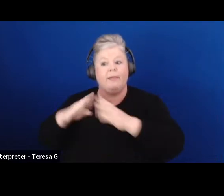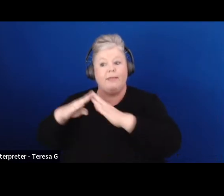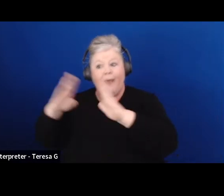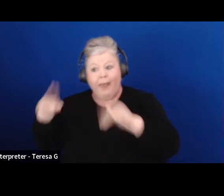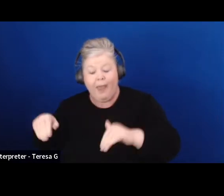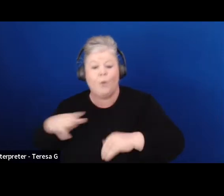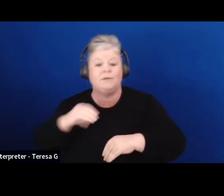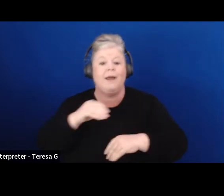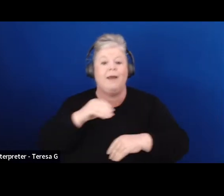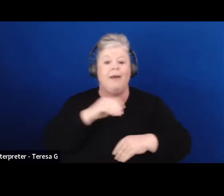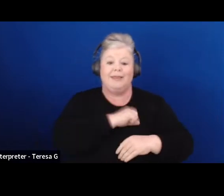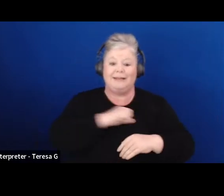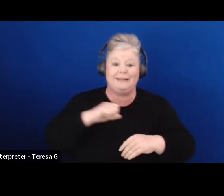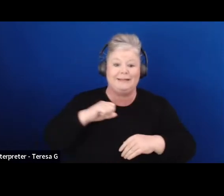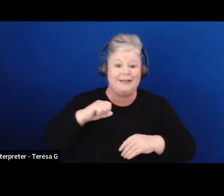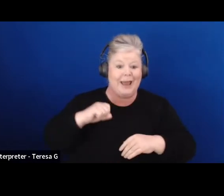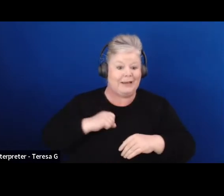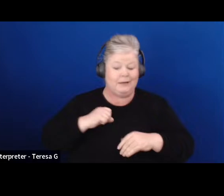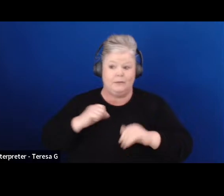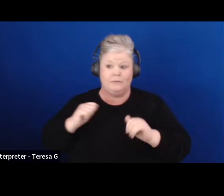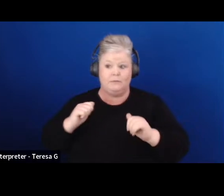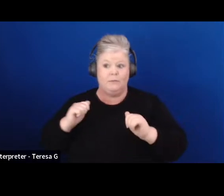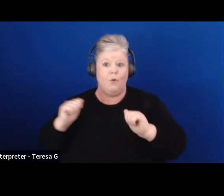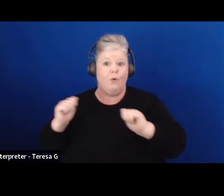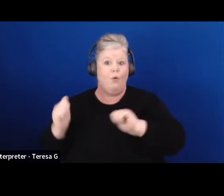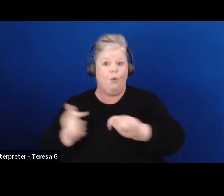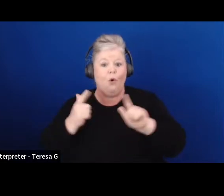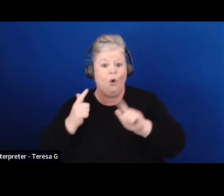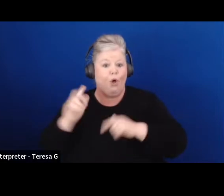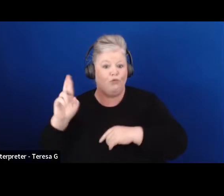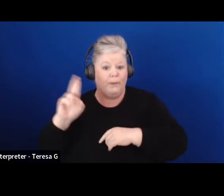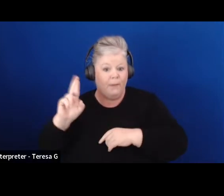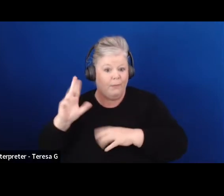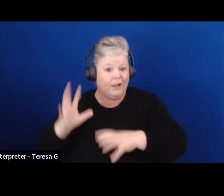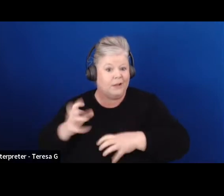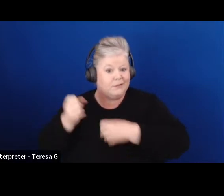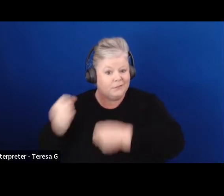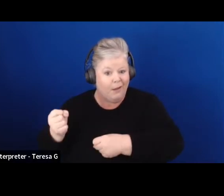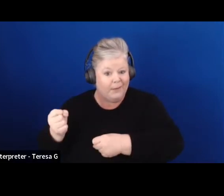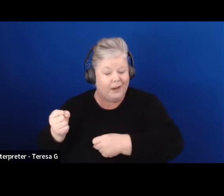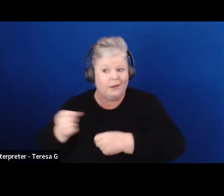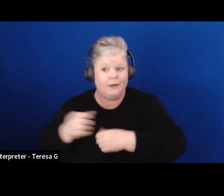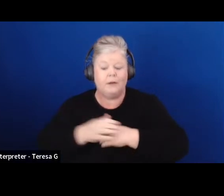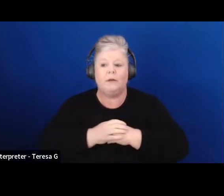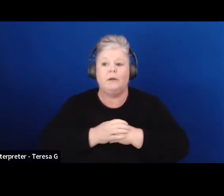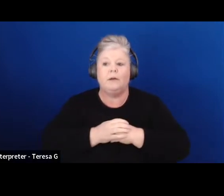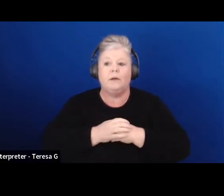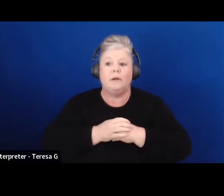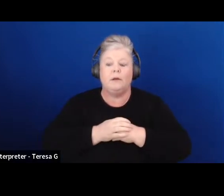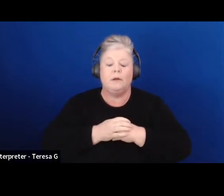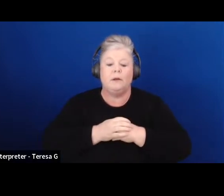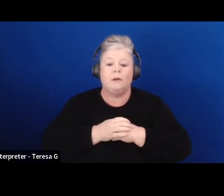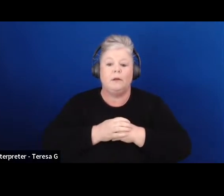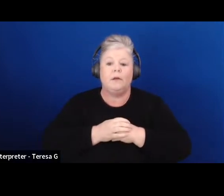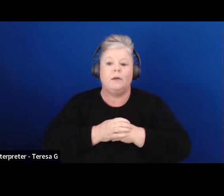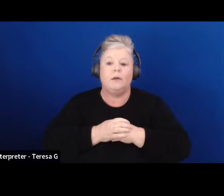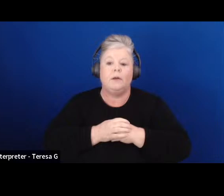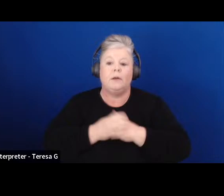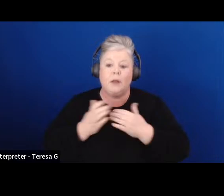Senate are Republican dominated. And on